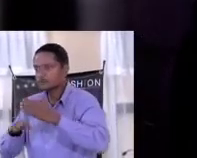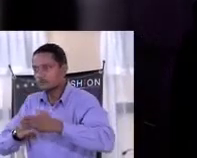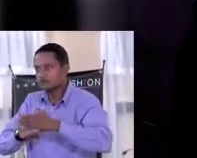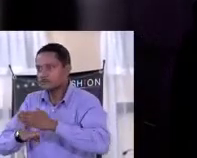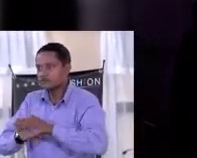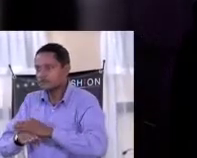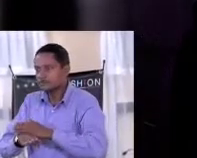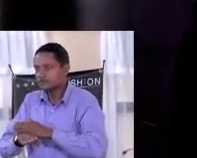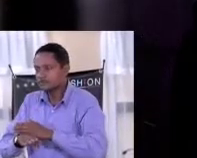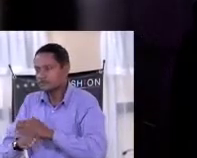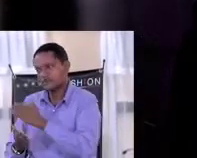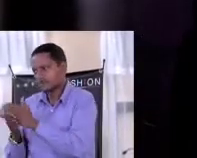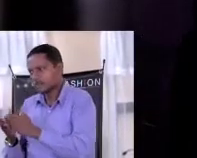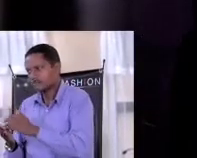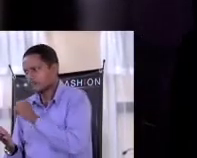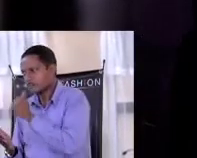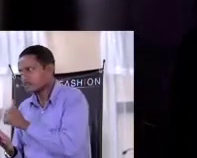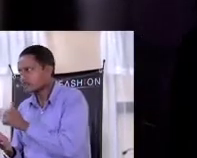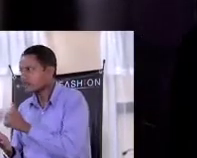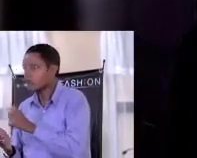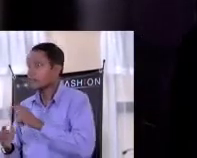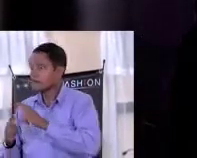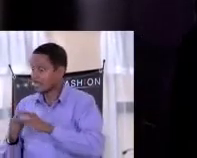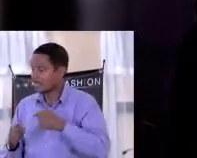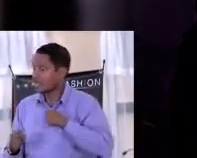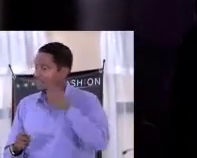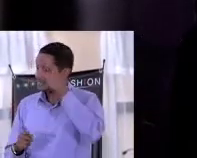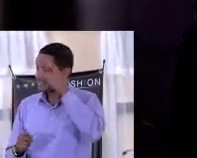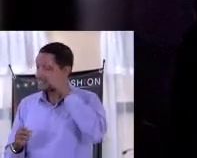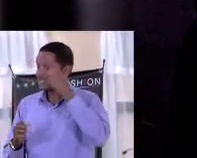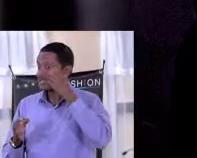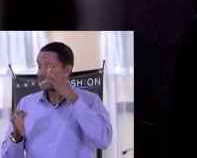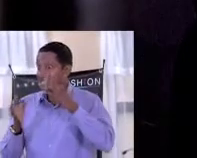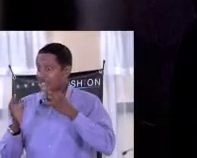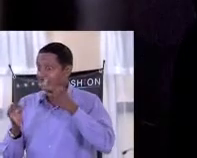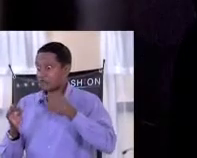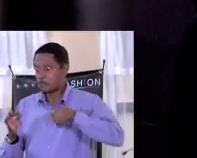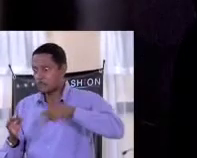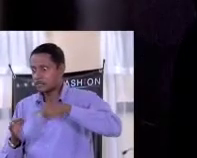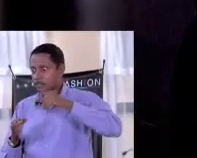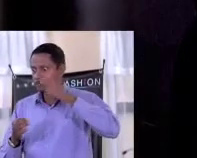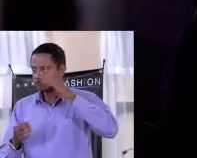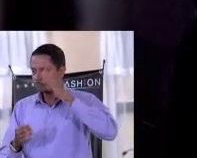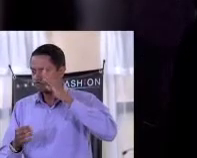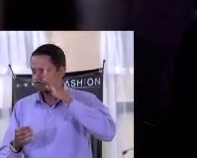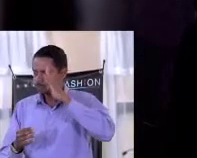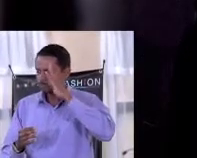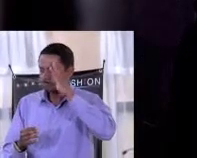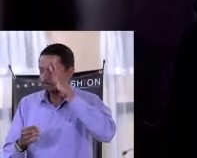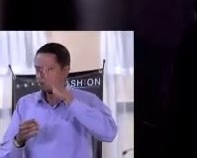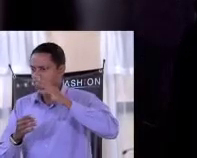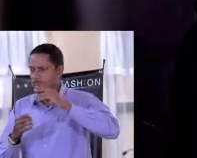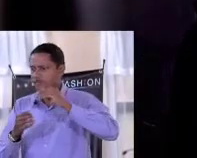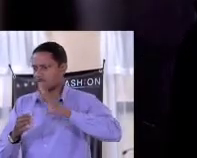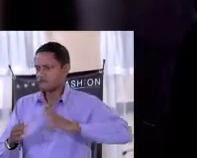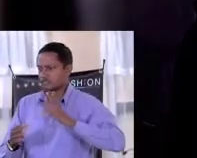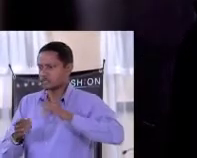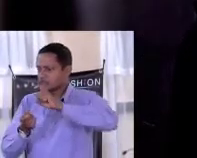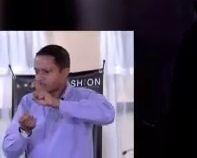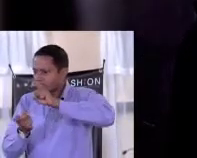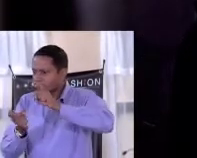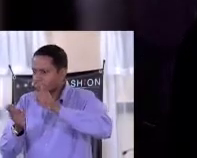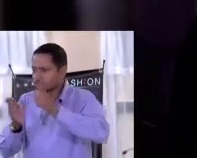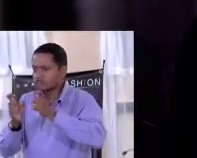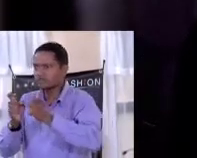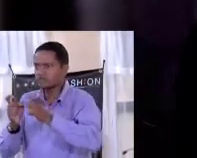that the world would see us in a serious light, by branding ourselves